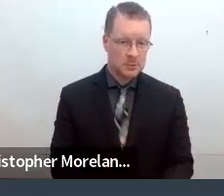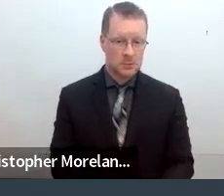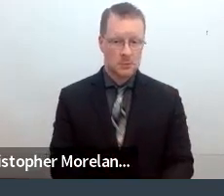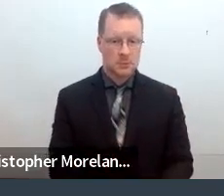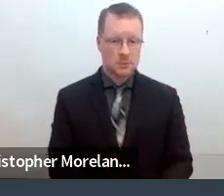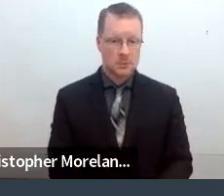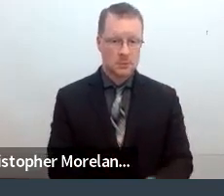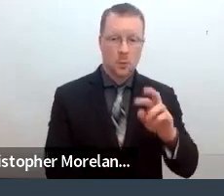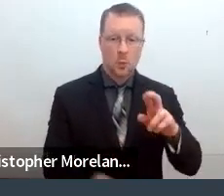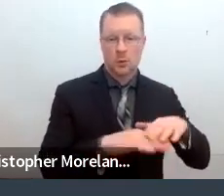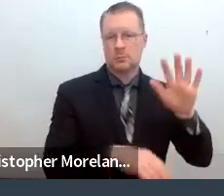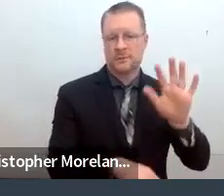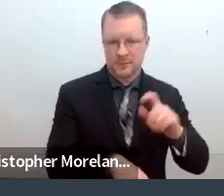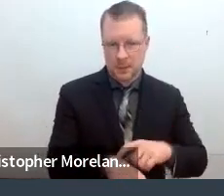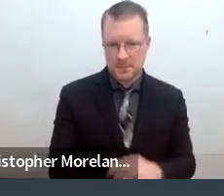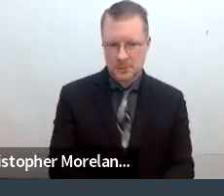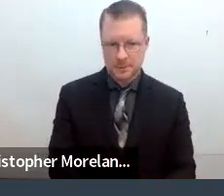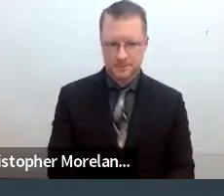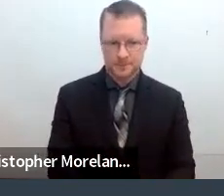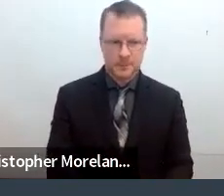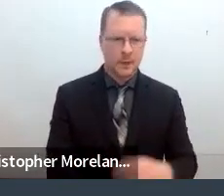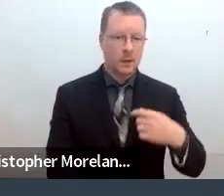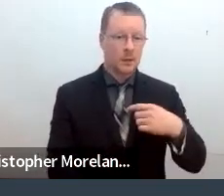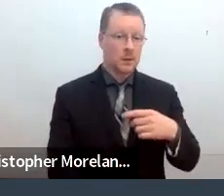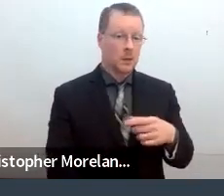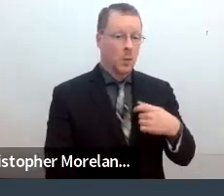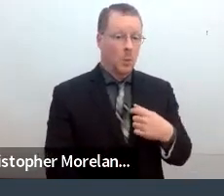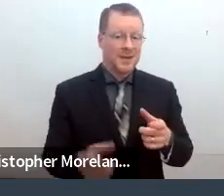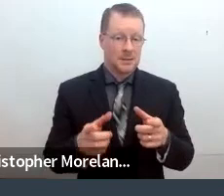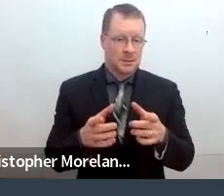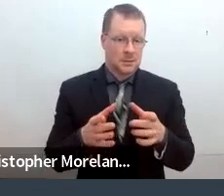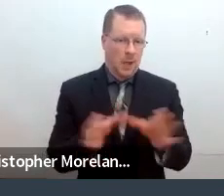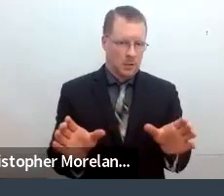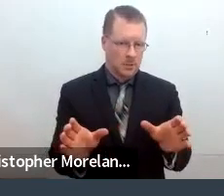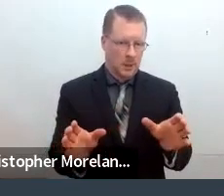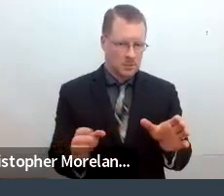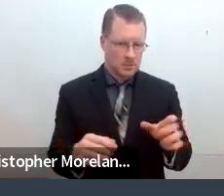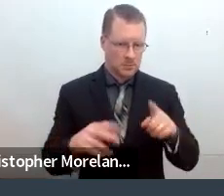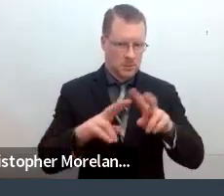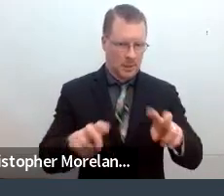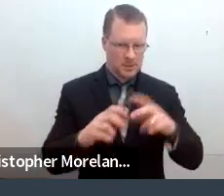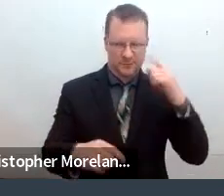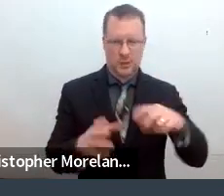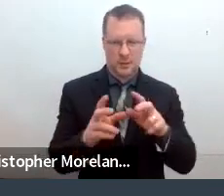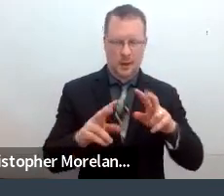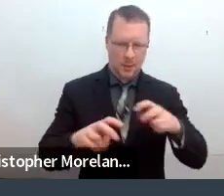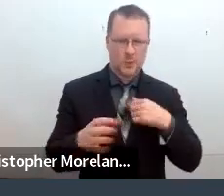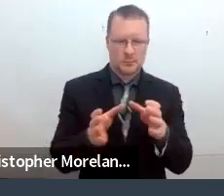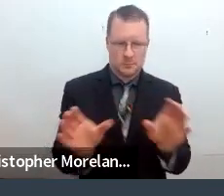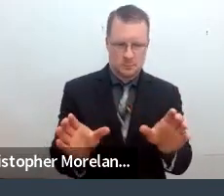Never, once, 2 to 5 times, or more than 5 times. With that information,